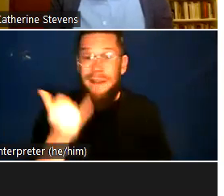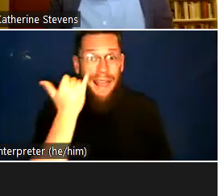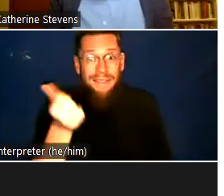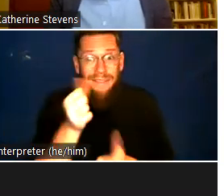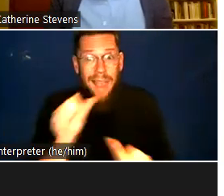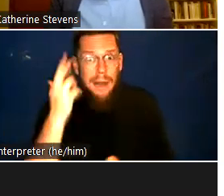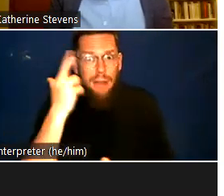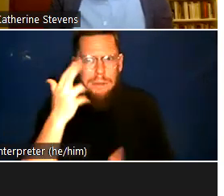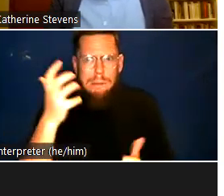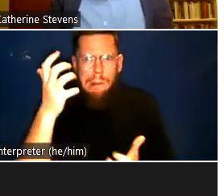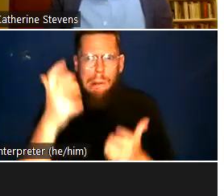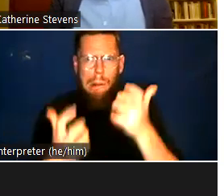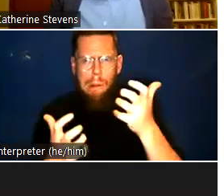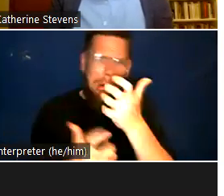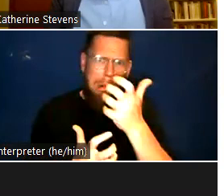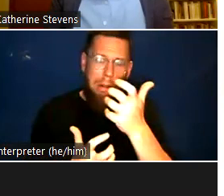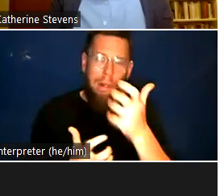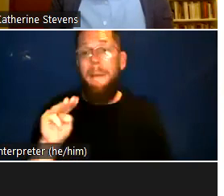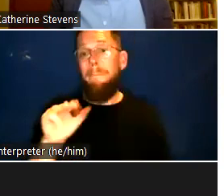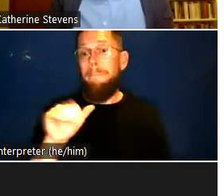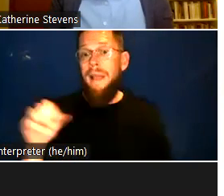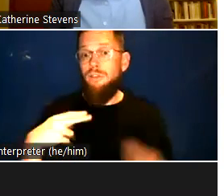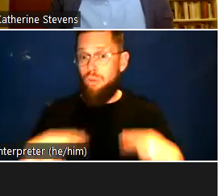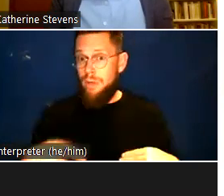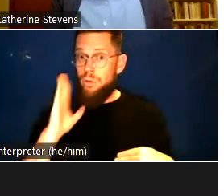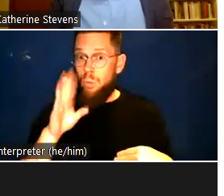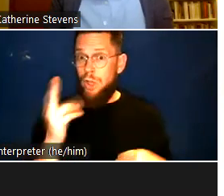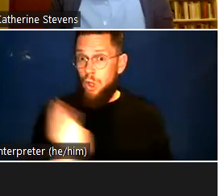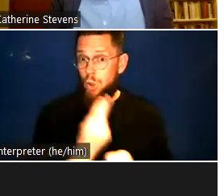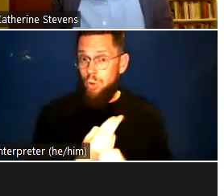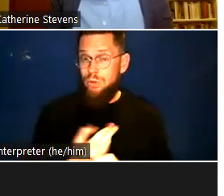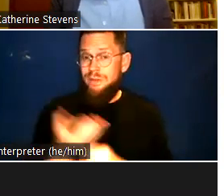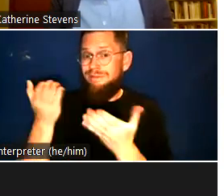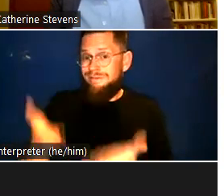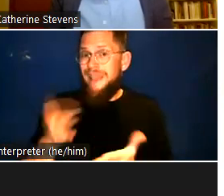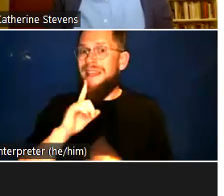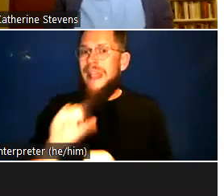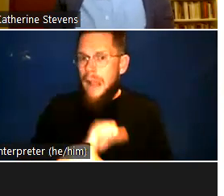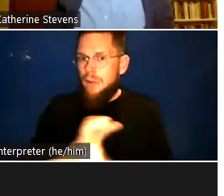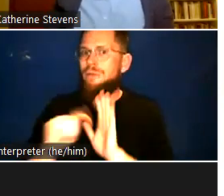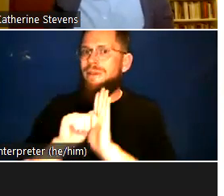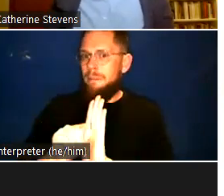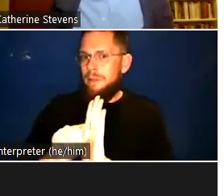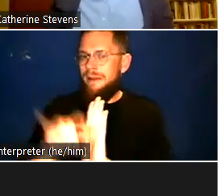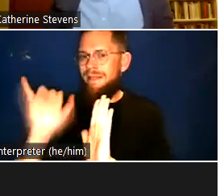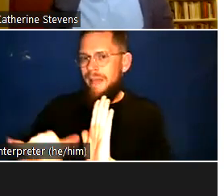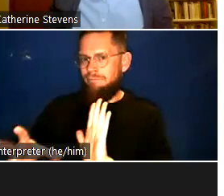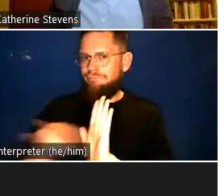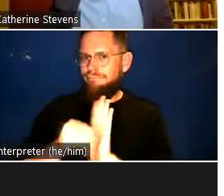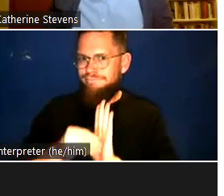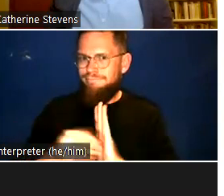a discrepancy, Mass Humanities will use what is listed on the actual template in the budget sheet.